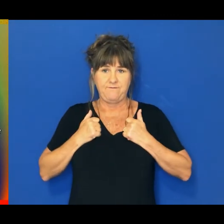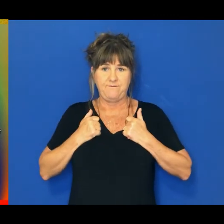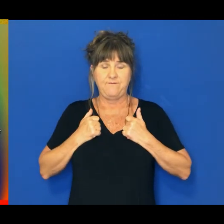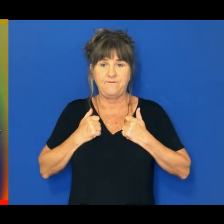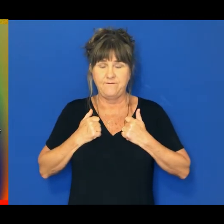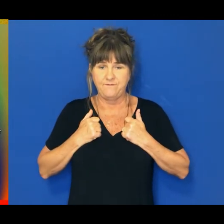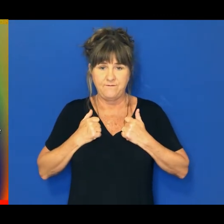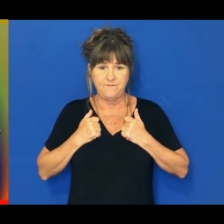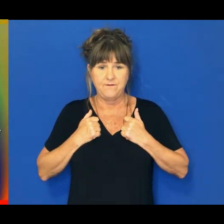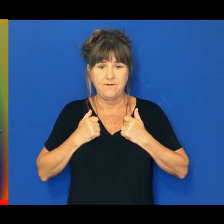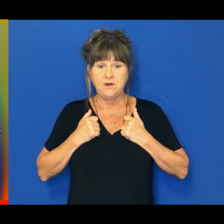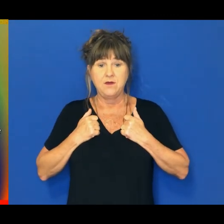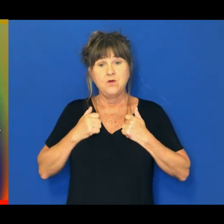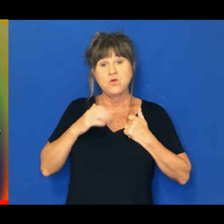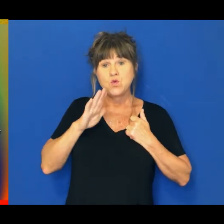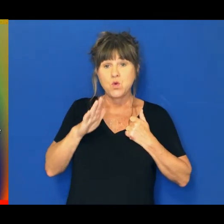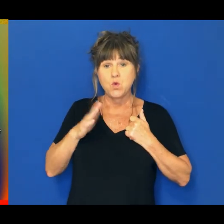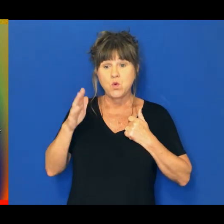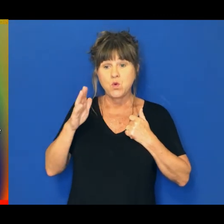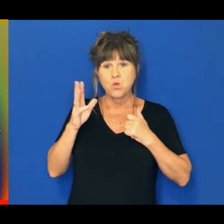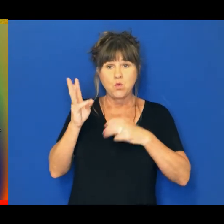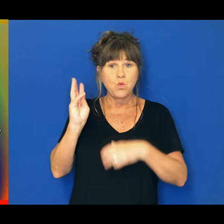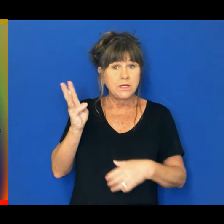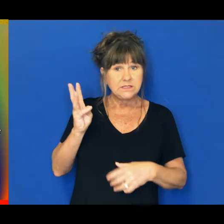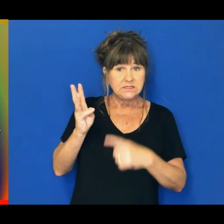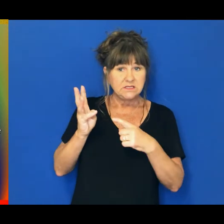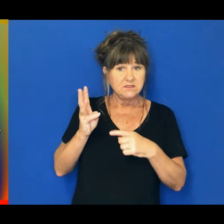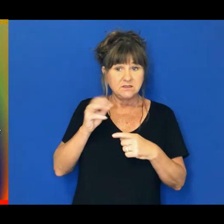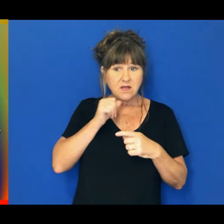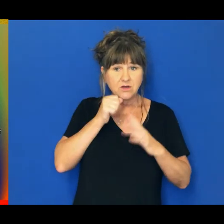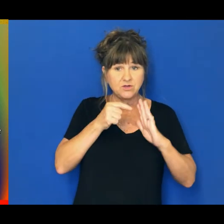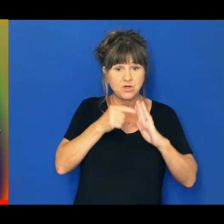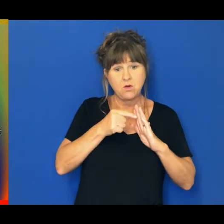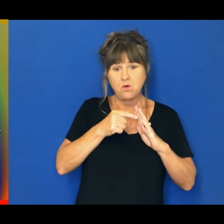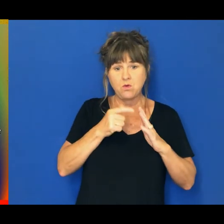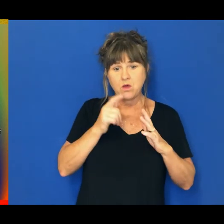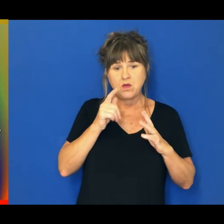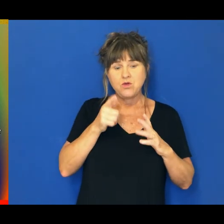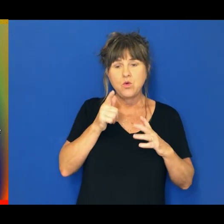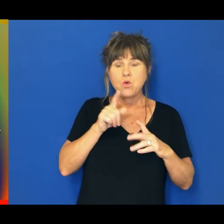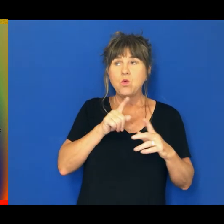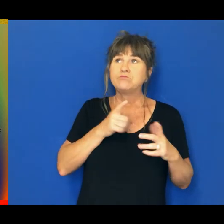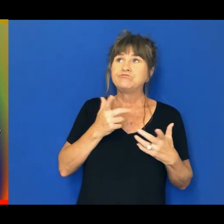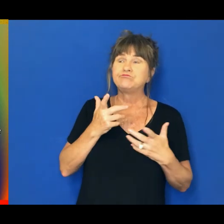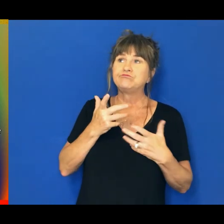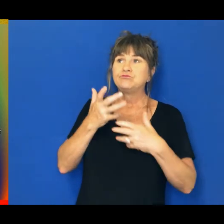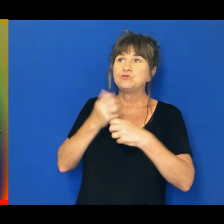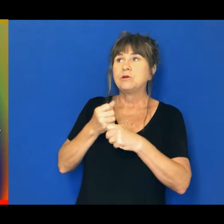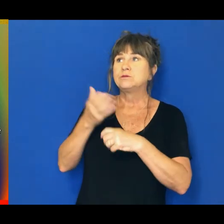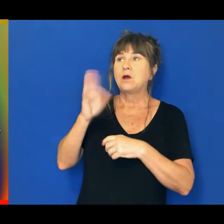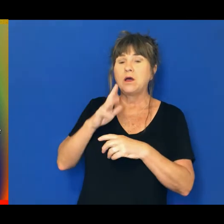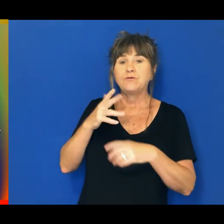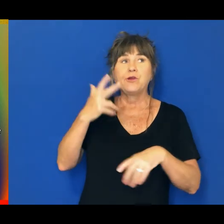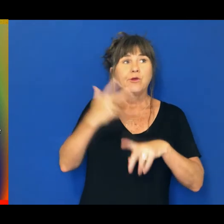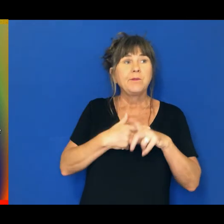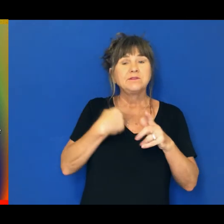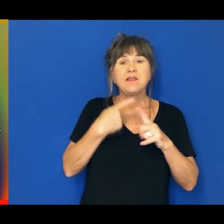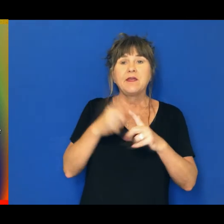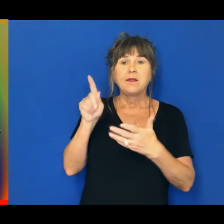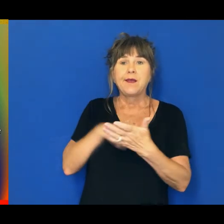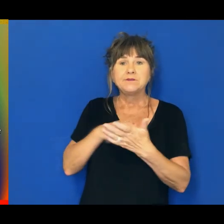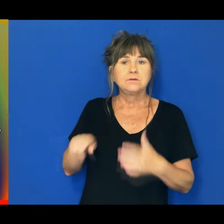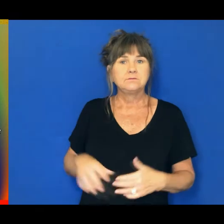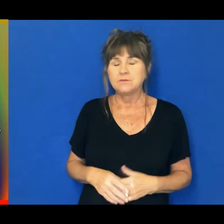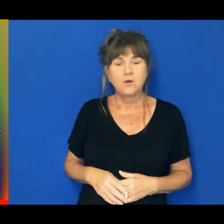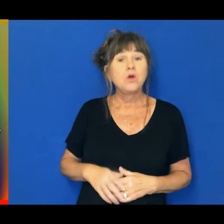Your witness is not a free 3-month subscription that you can cancel at any time. It's expensive. I want to be